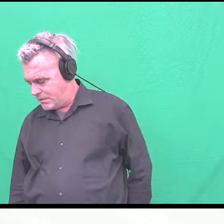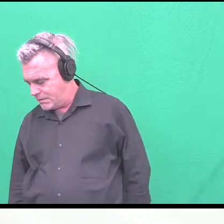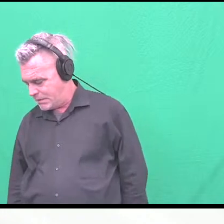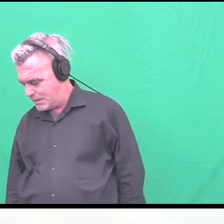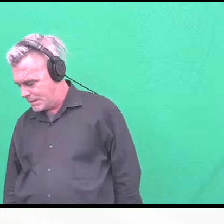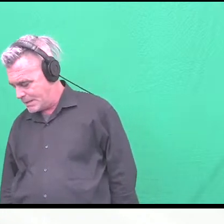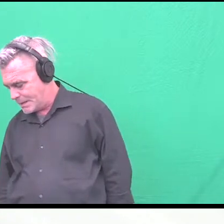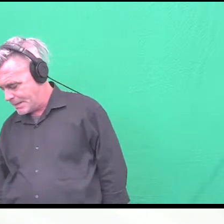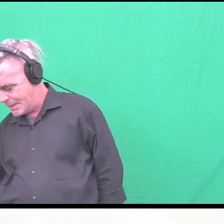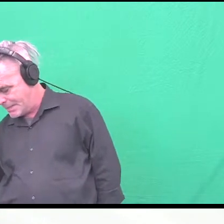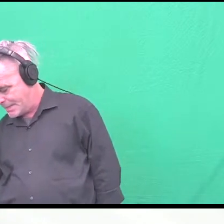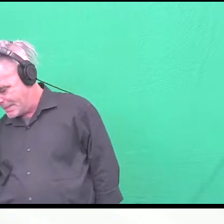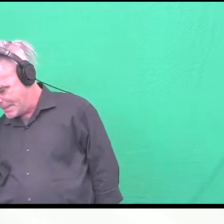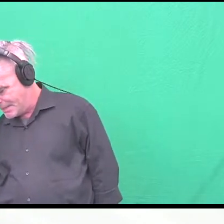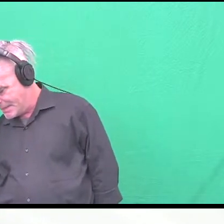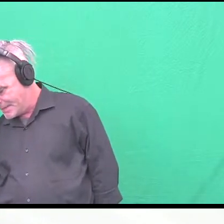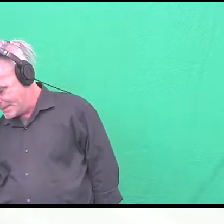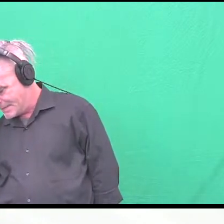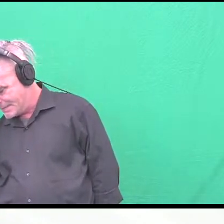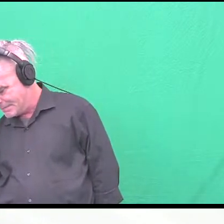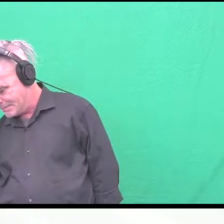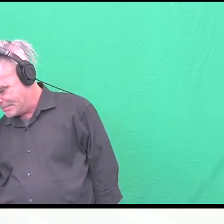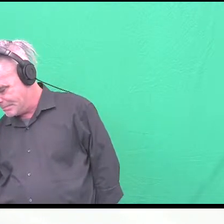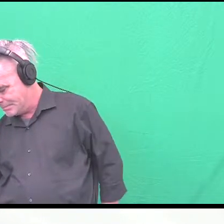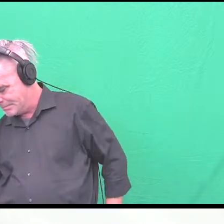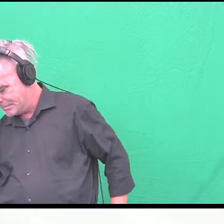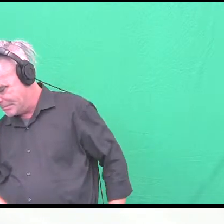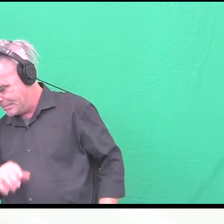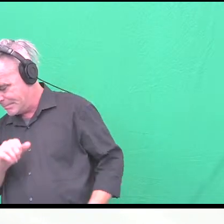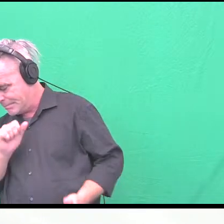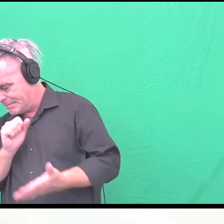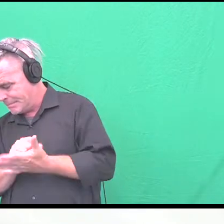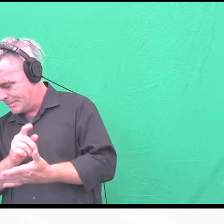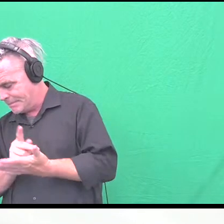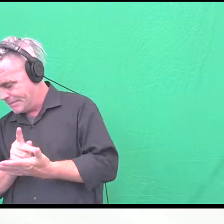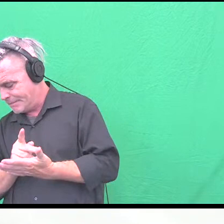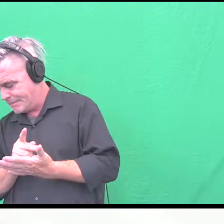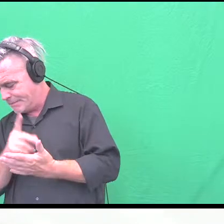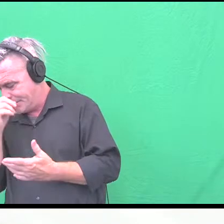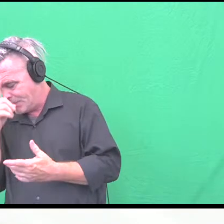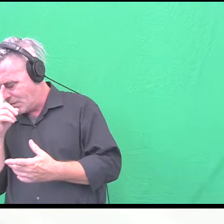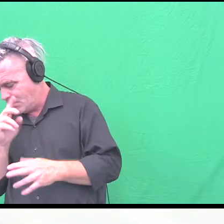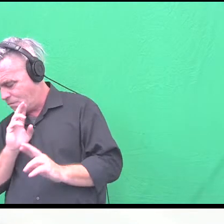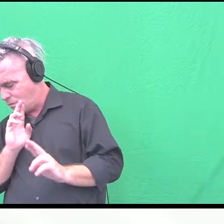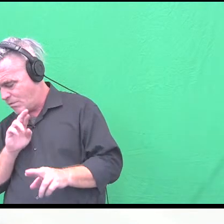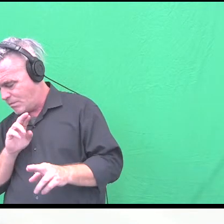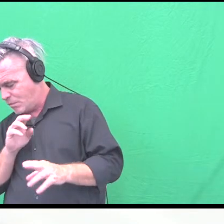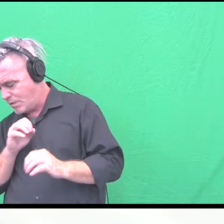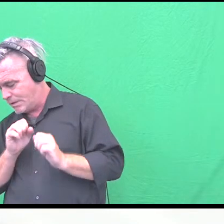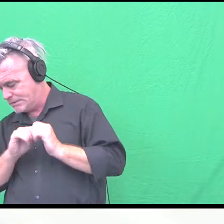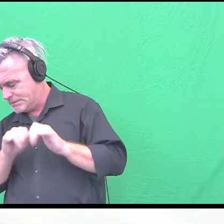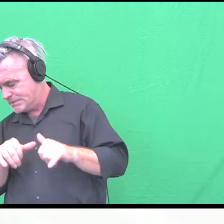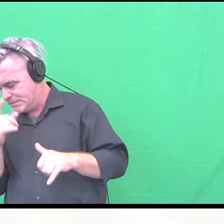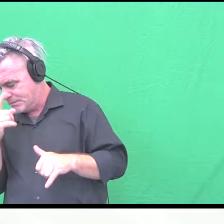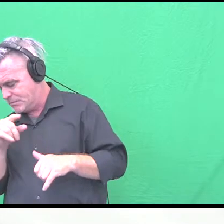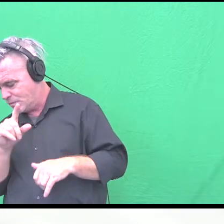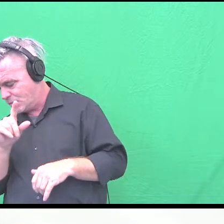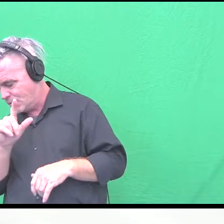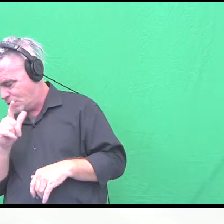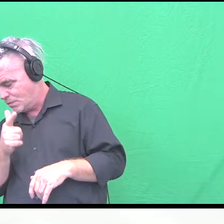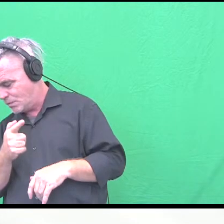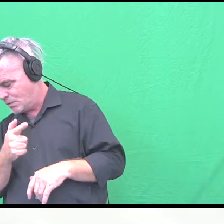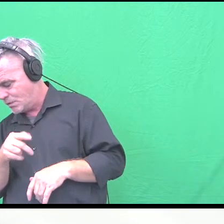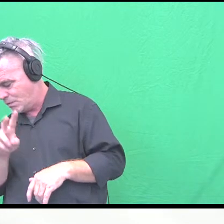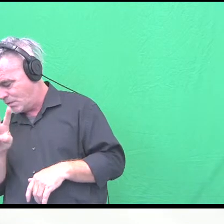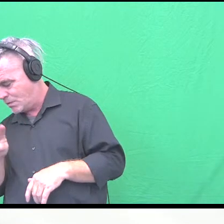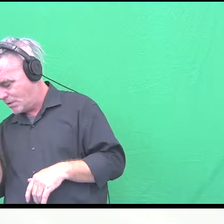All right, 12L, approval of consolidated application and reporting systems, CARS, for 21-22